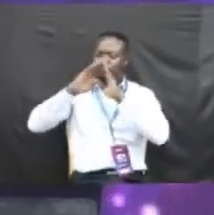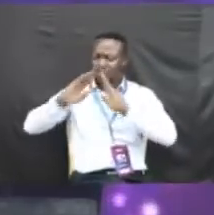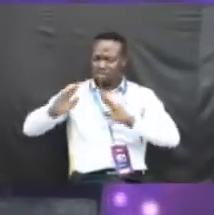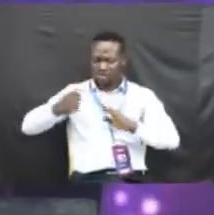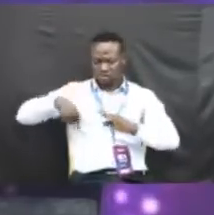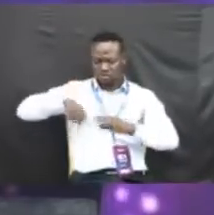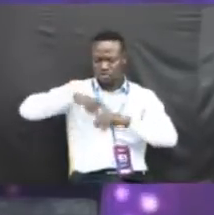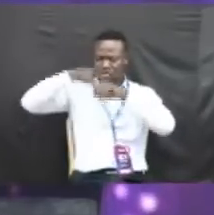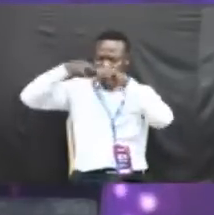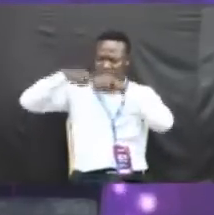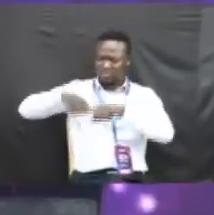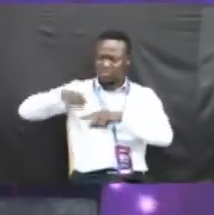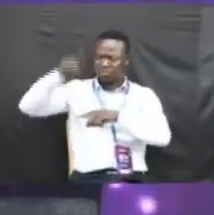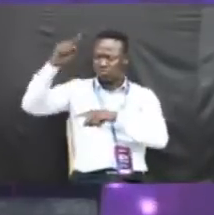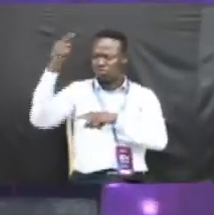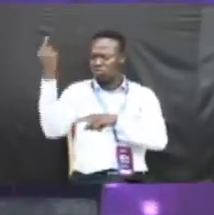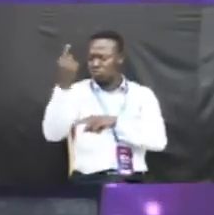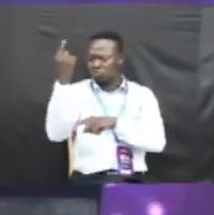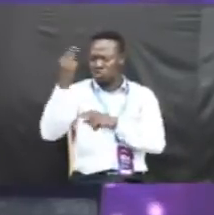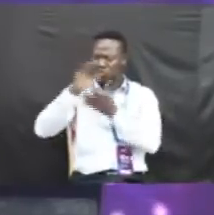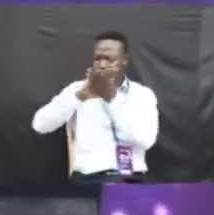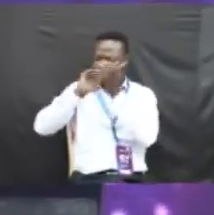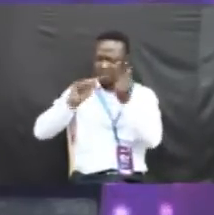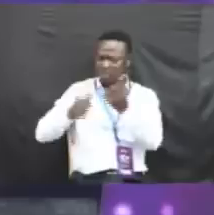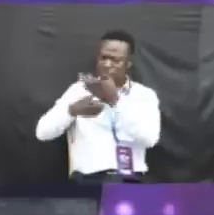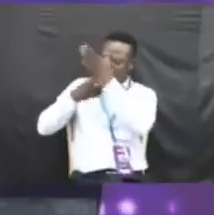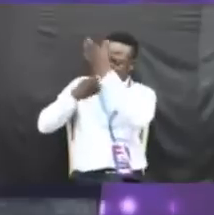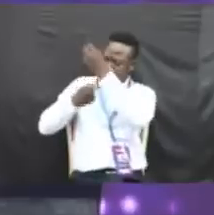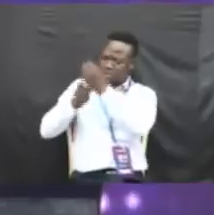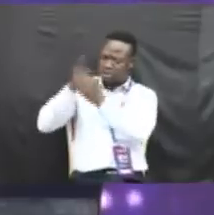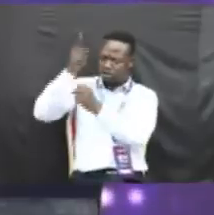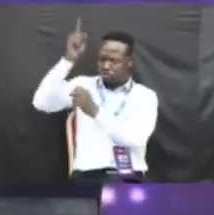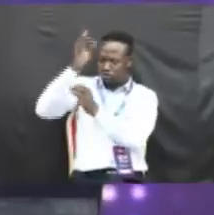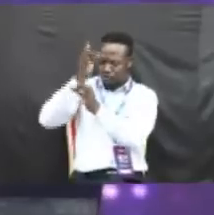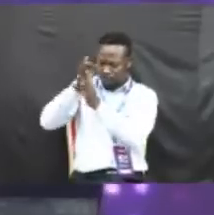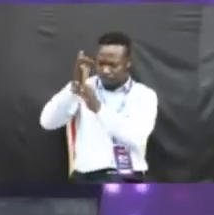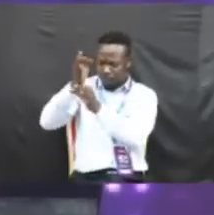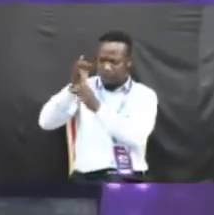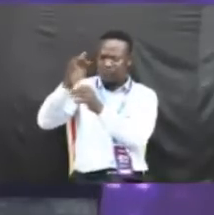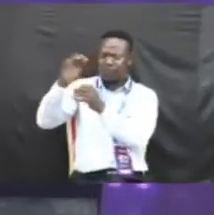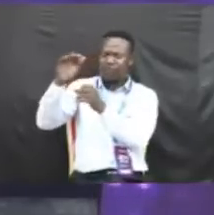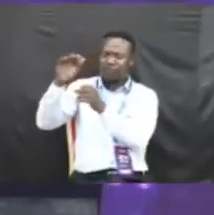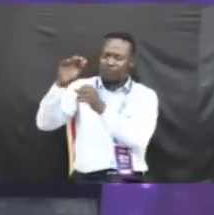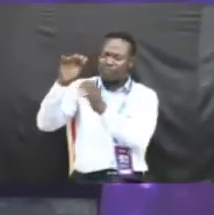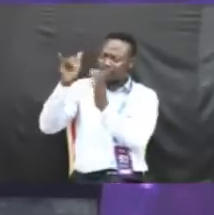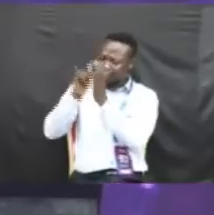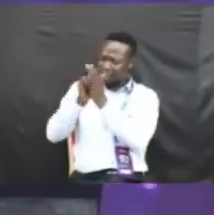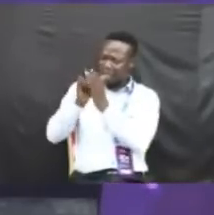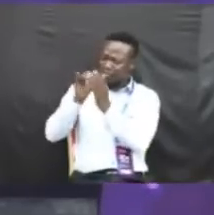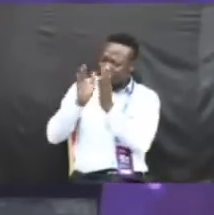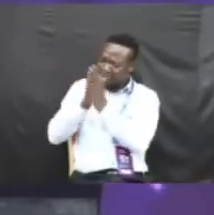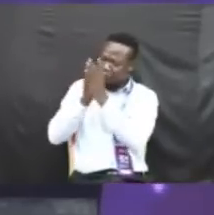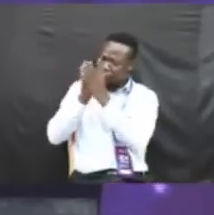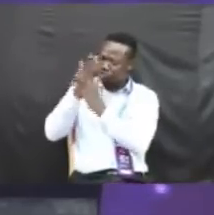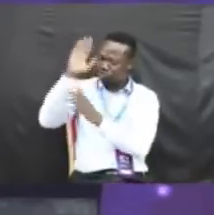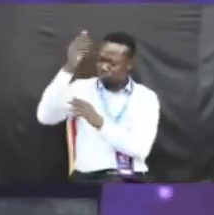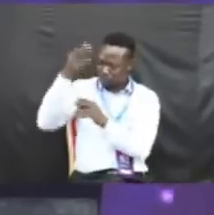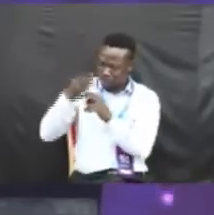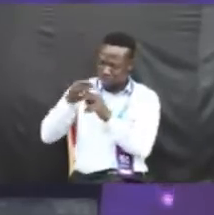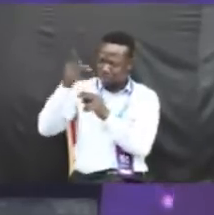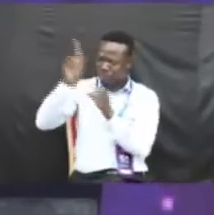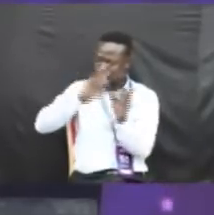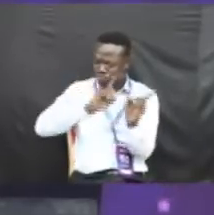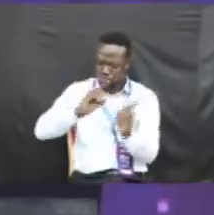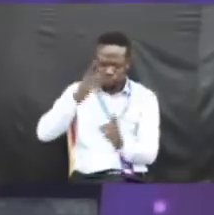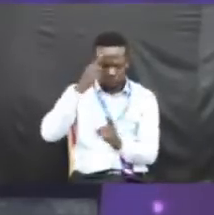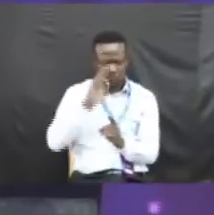on you and we believe and trust in your faithfulness that as we have asked you in your name, you will